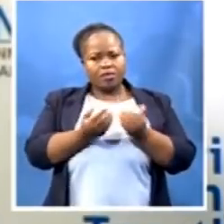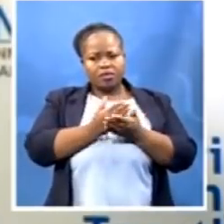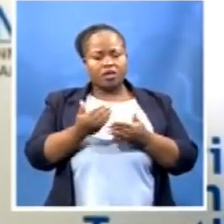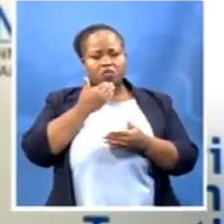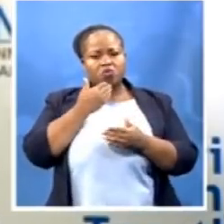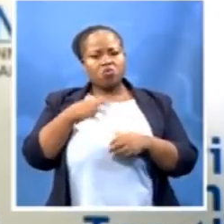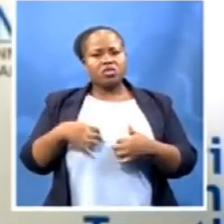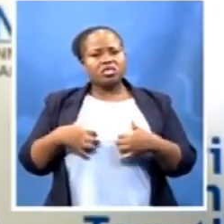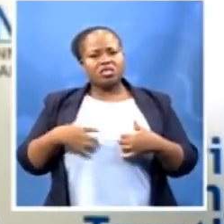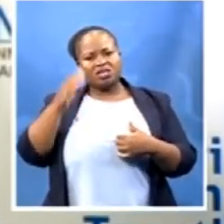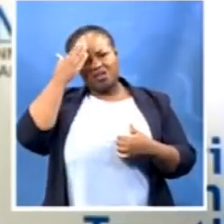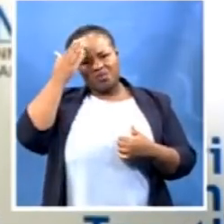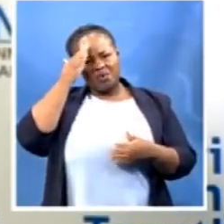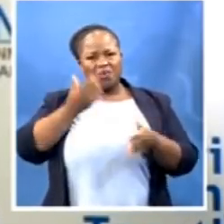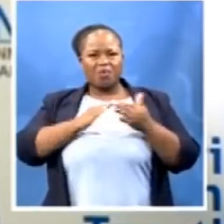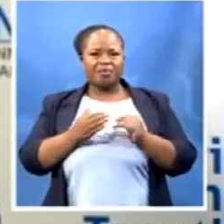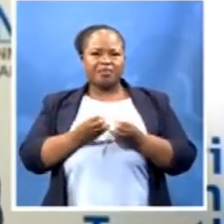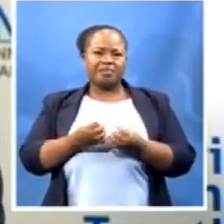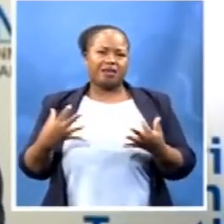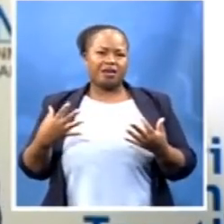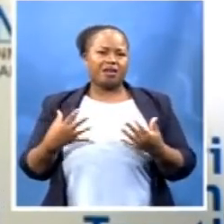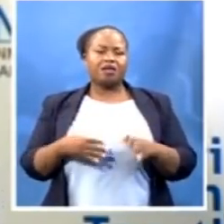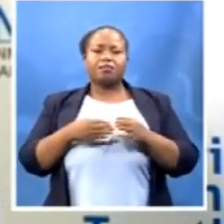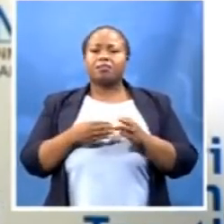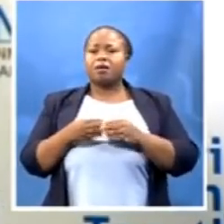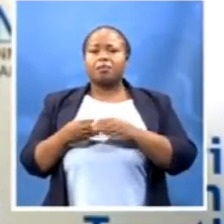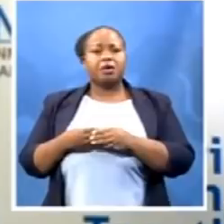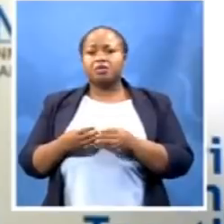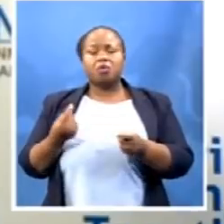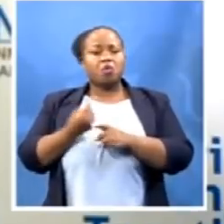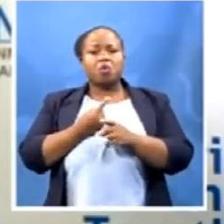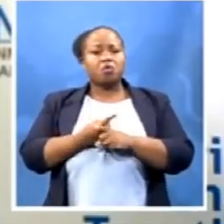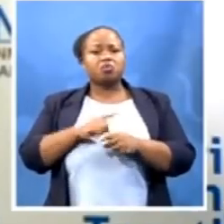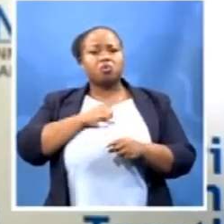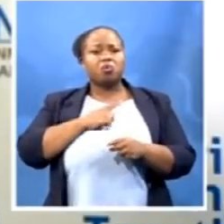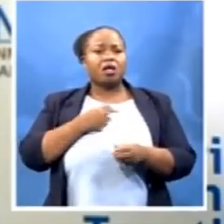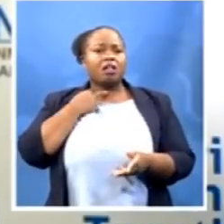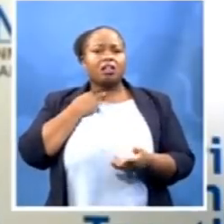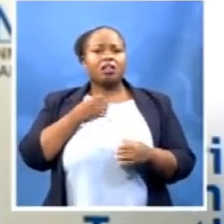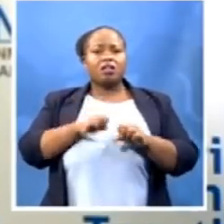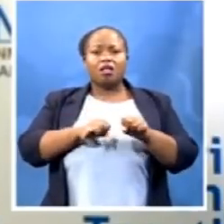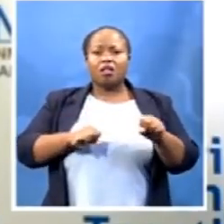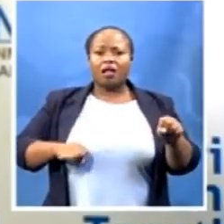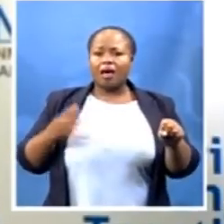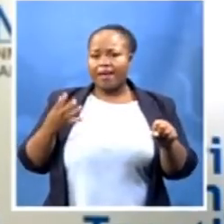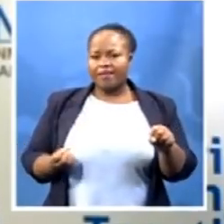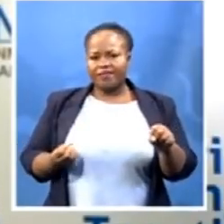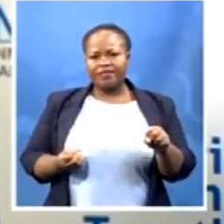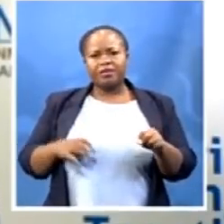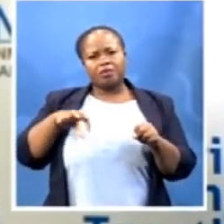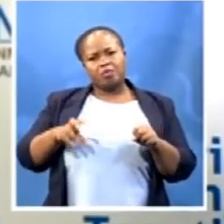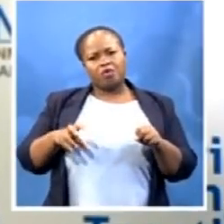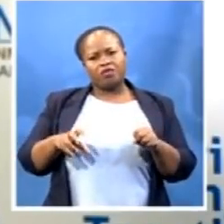decent housing amidst a growing backlog in the province. The backlog is currently sitting at 1.2